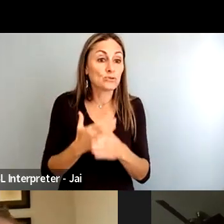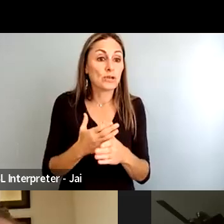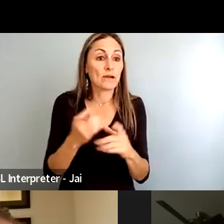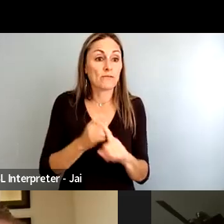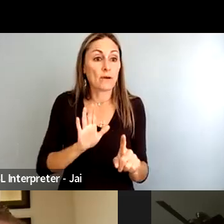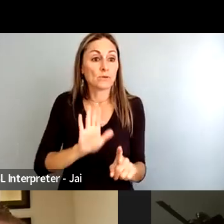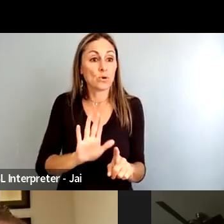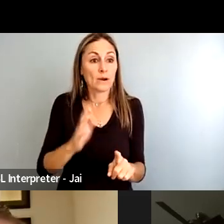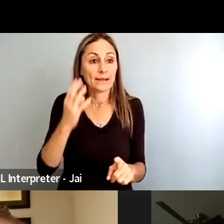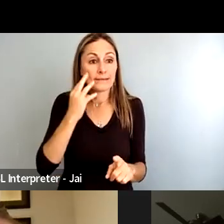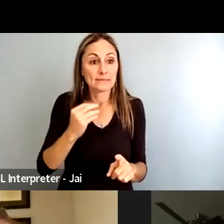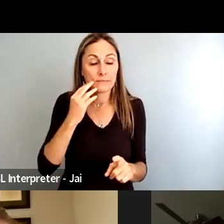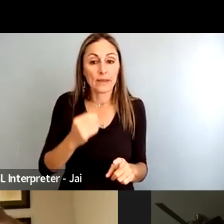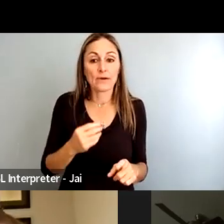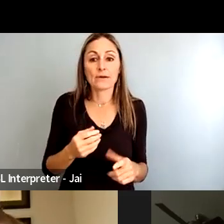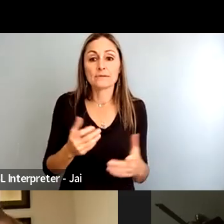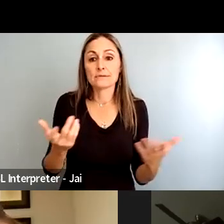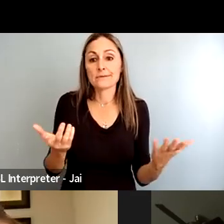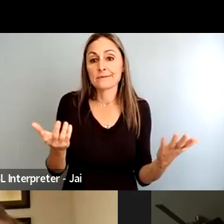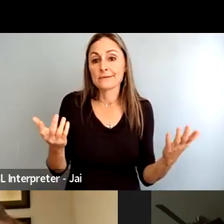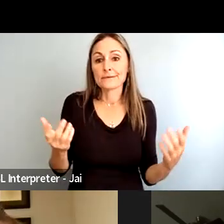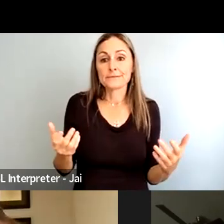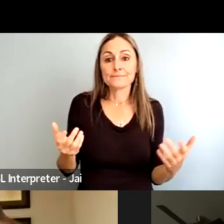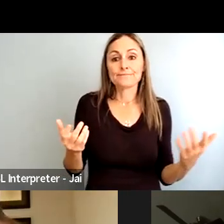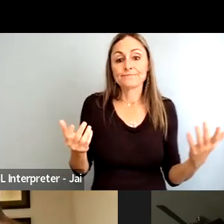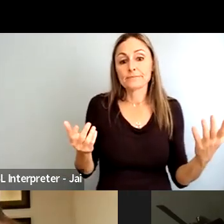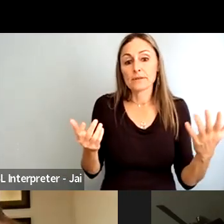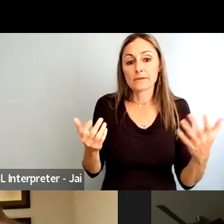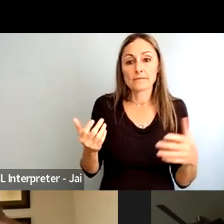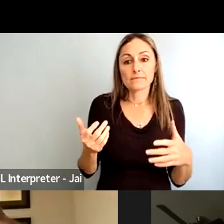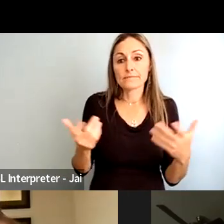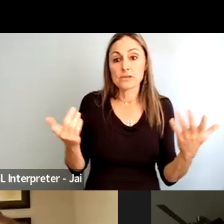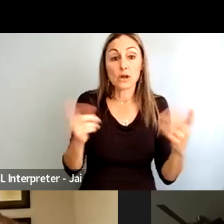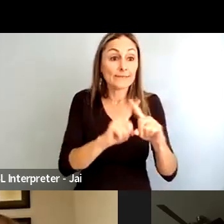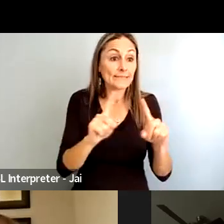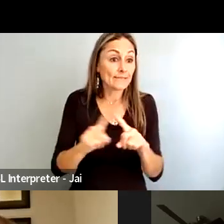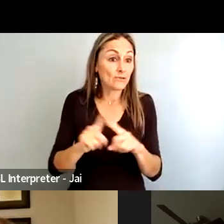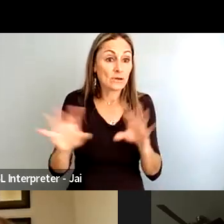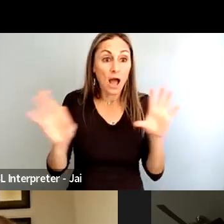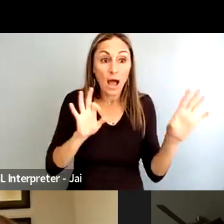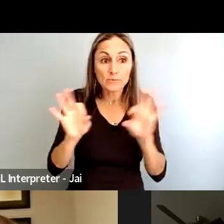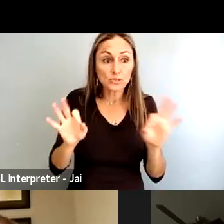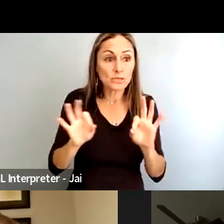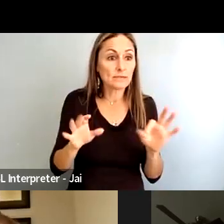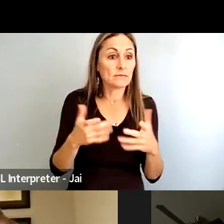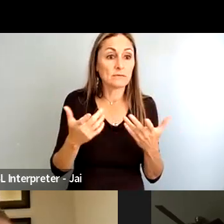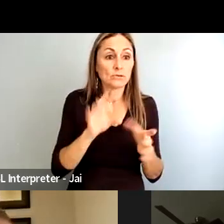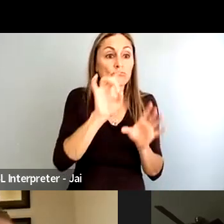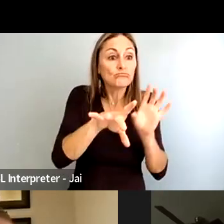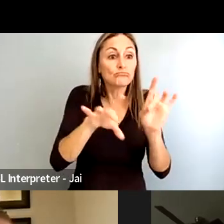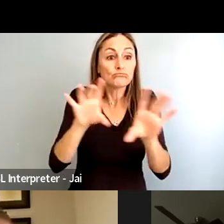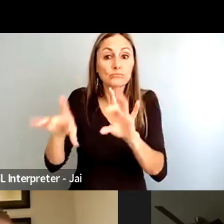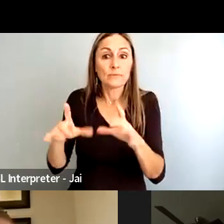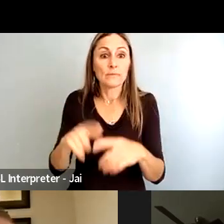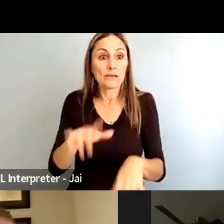experience, laying out like the possibilities of the different options that there are, but it's not your job to tell